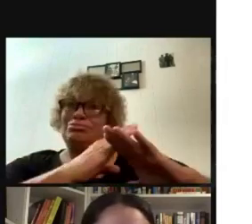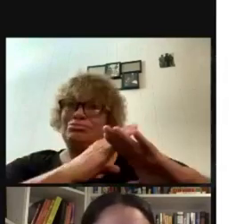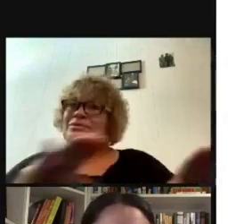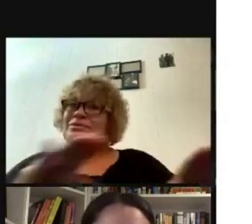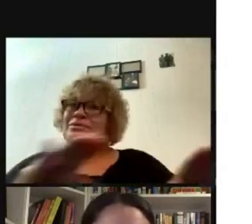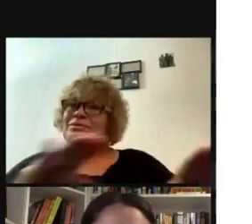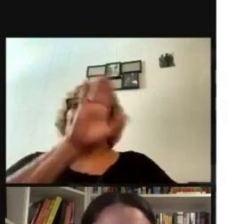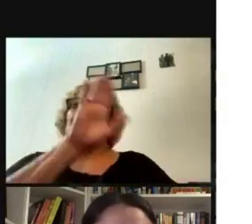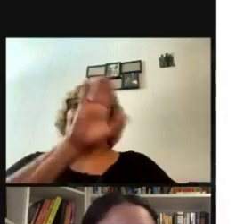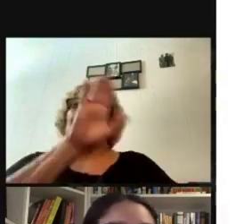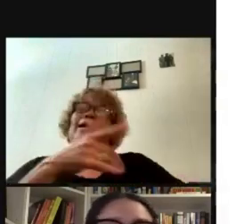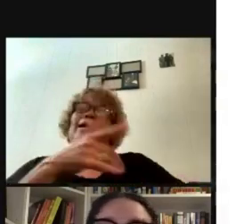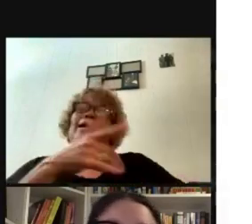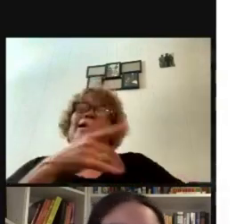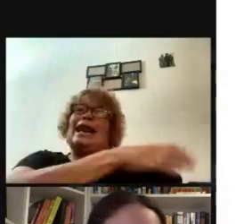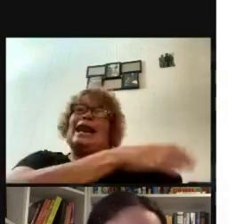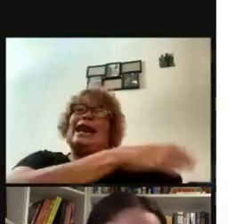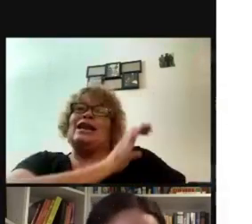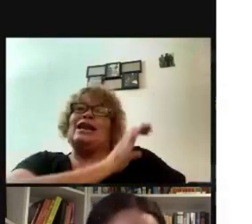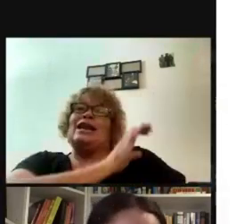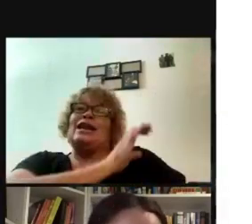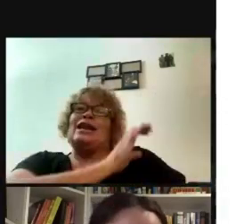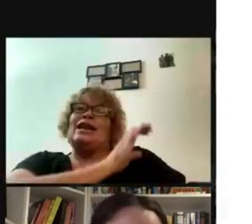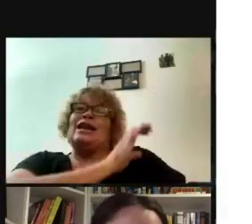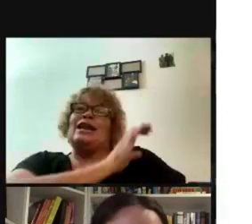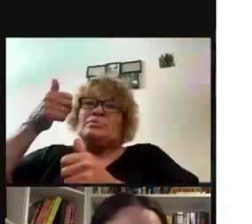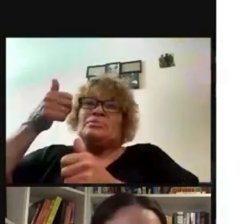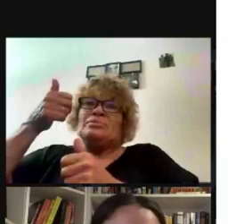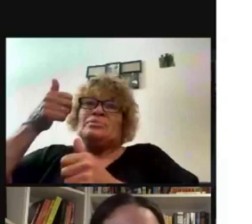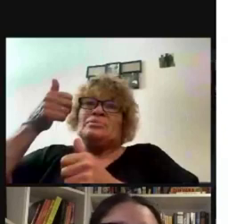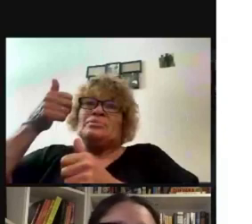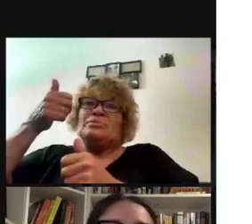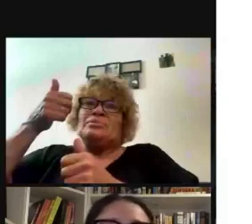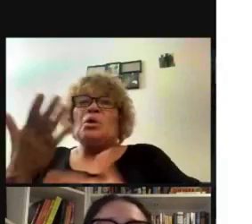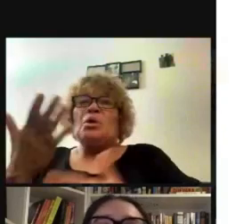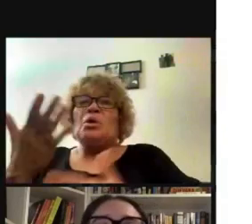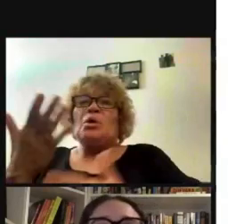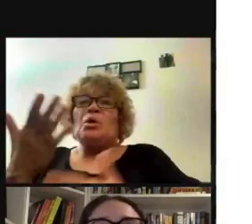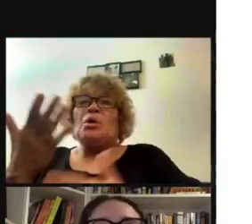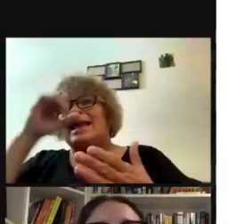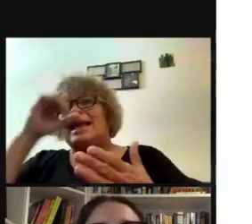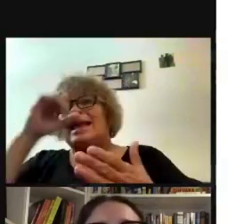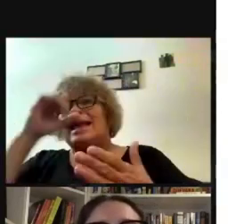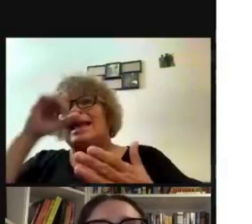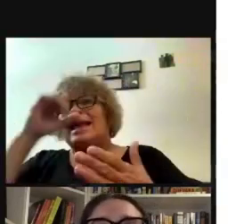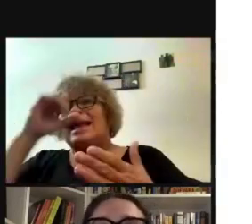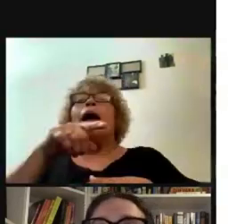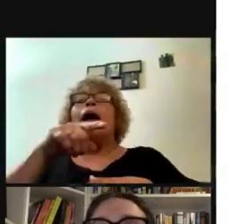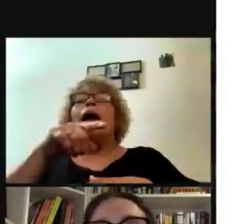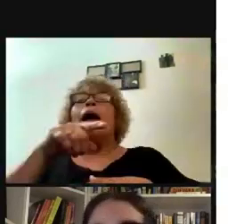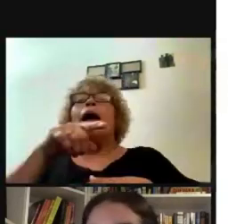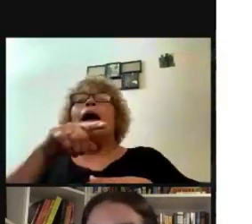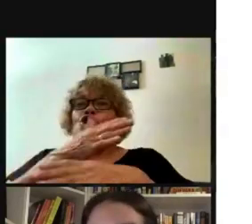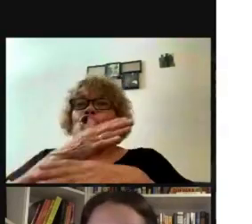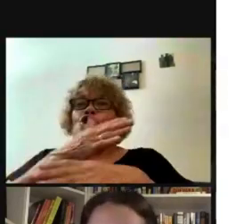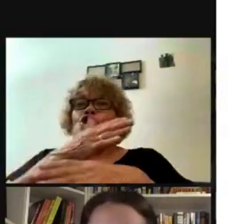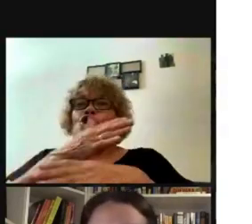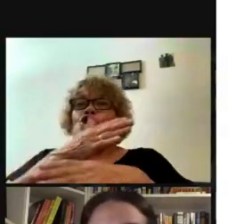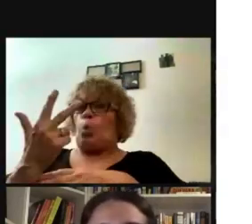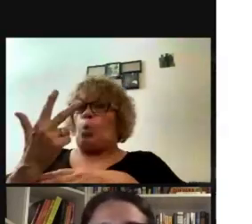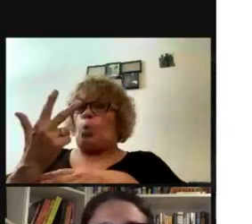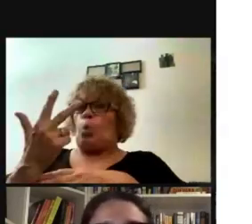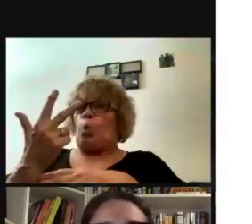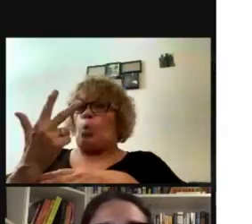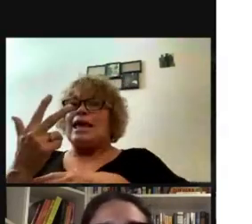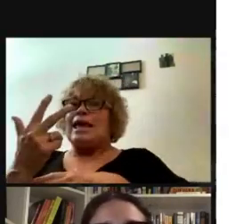superintendent. As you might have guessed, based on the survivor testimonies that I shared earlier, consent was not a